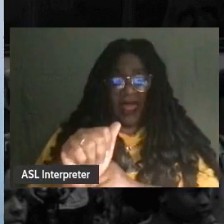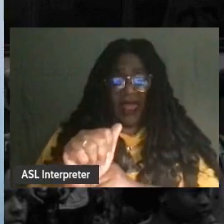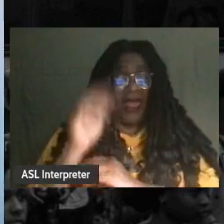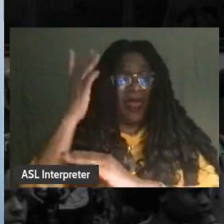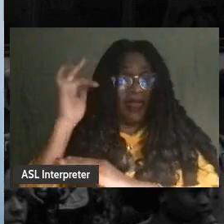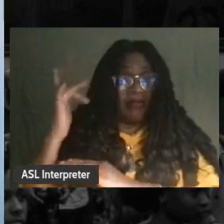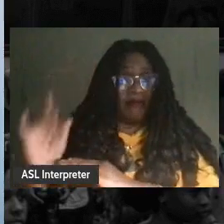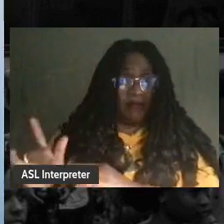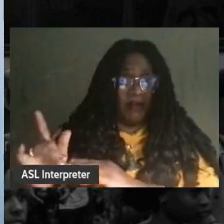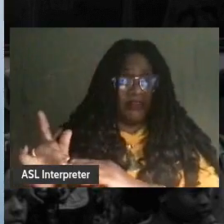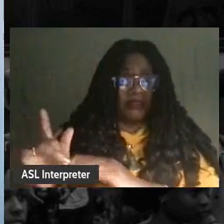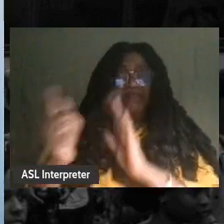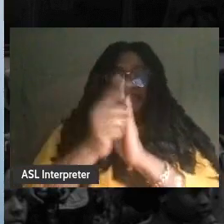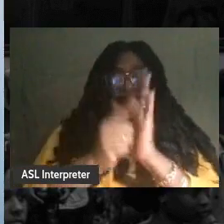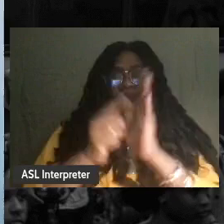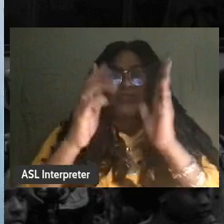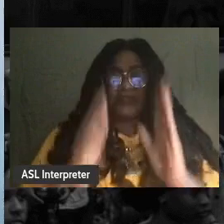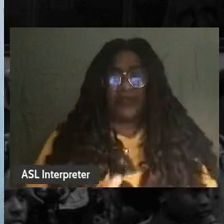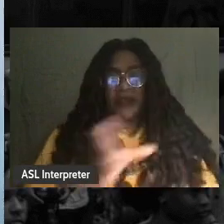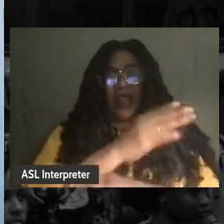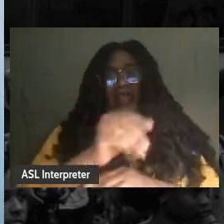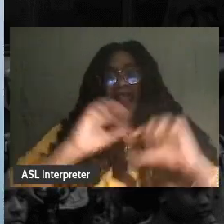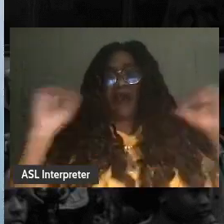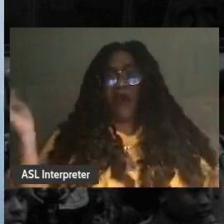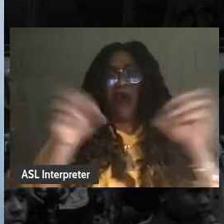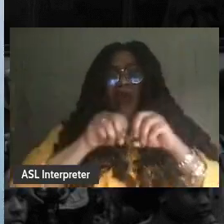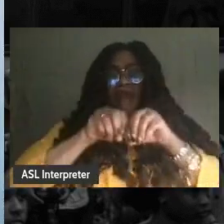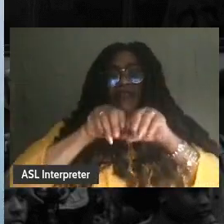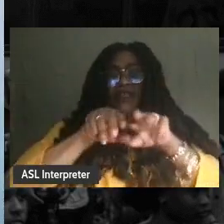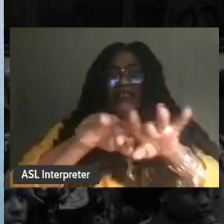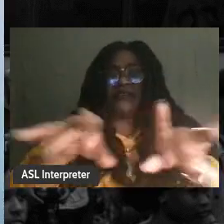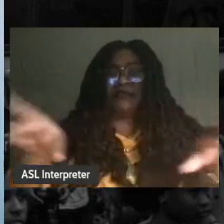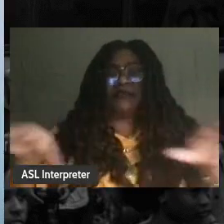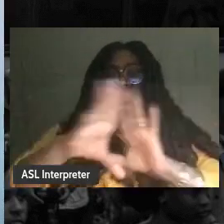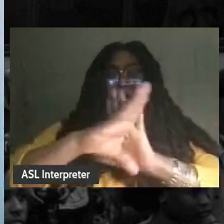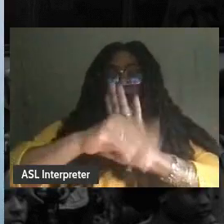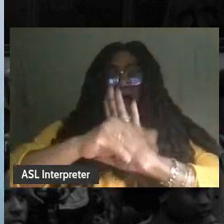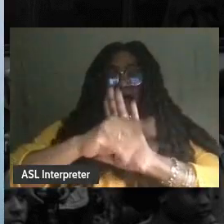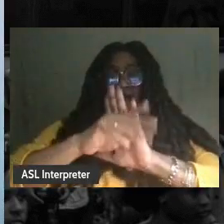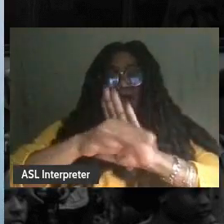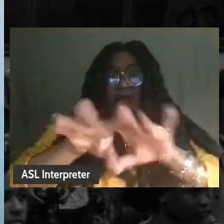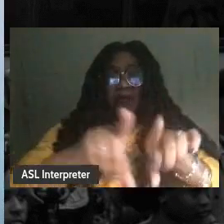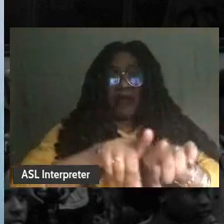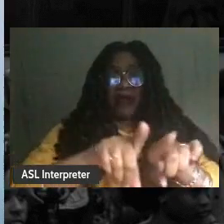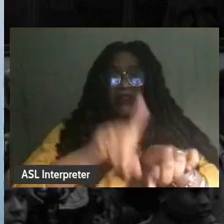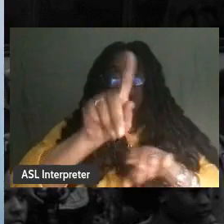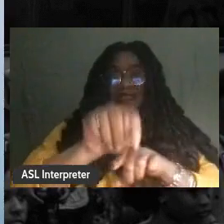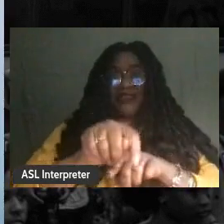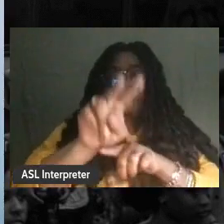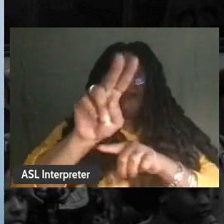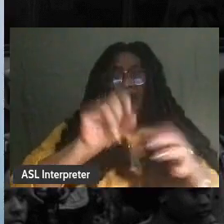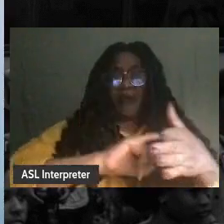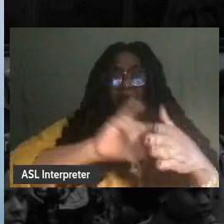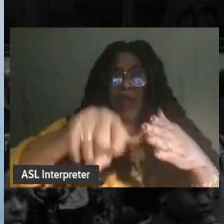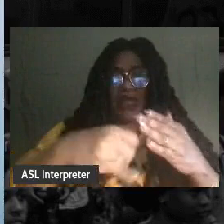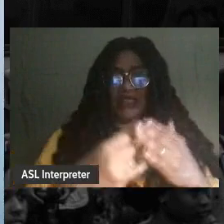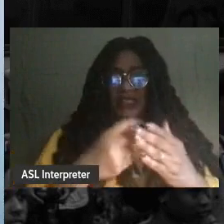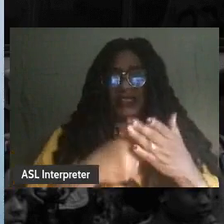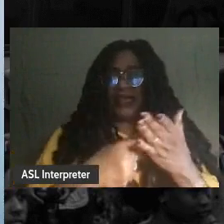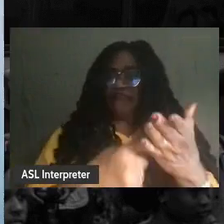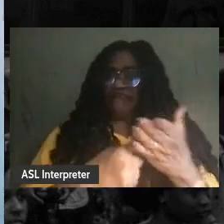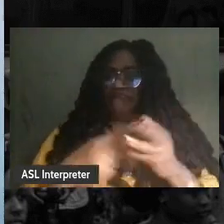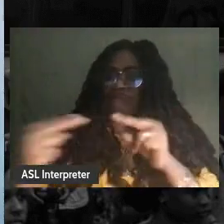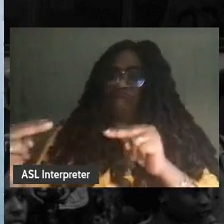development, production, and distribution of hundreds of film and television projects, negotiated countless